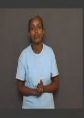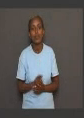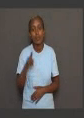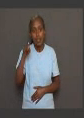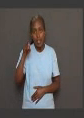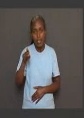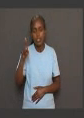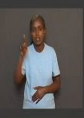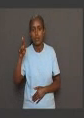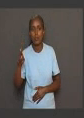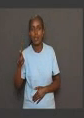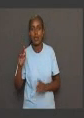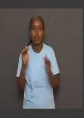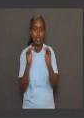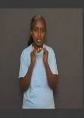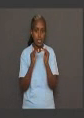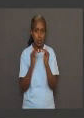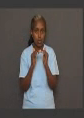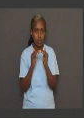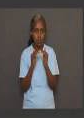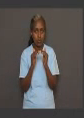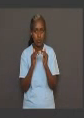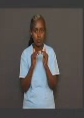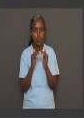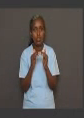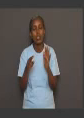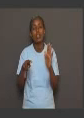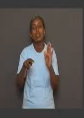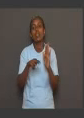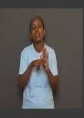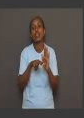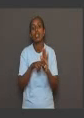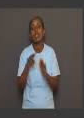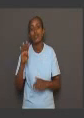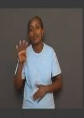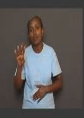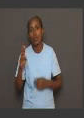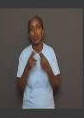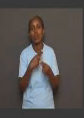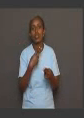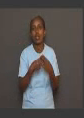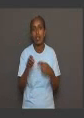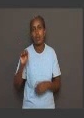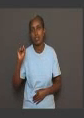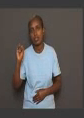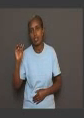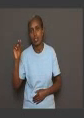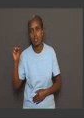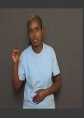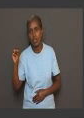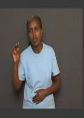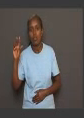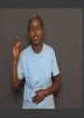X prime is equal to negative 4 times the sine